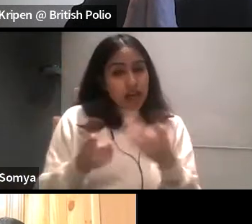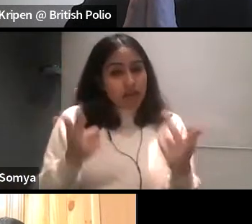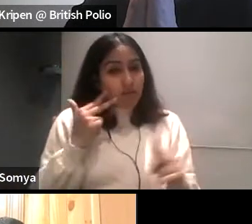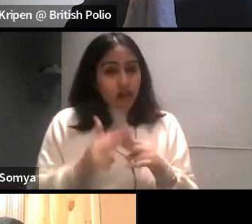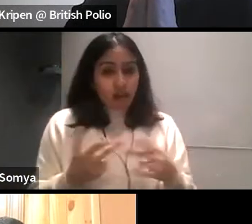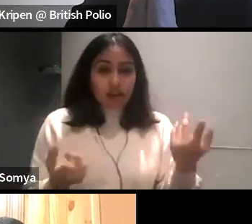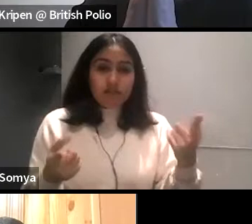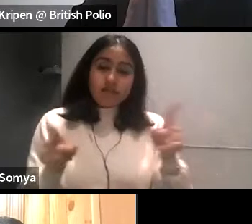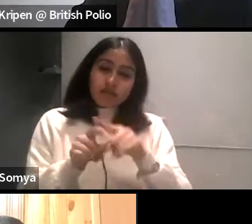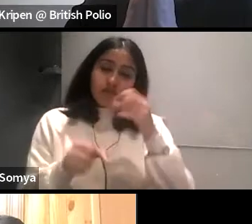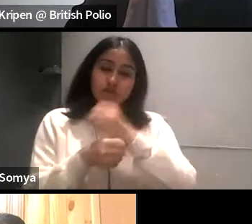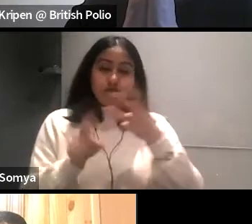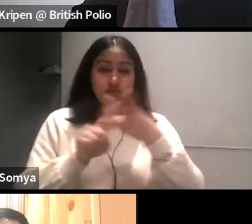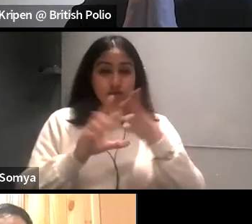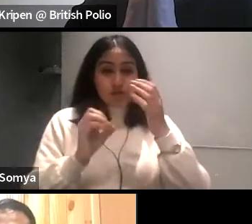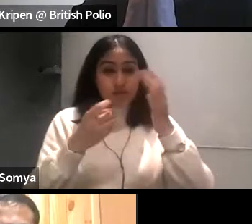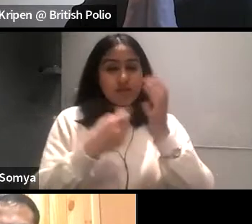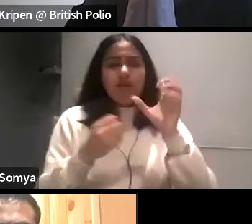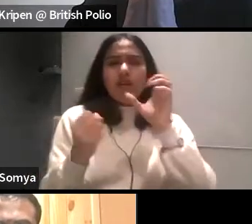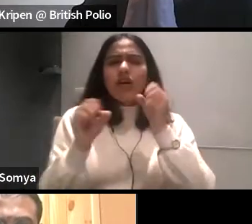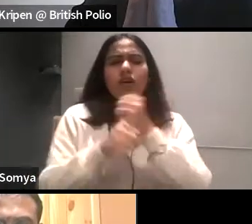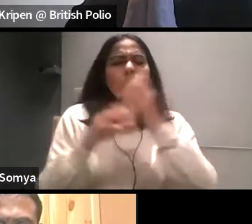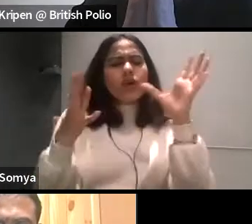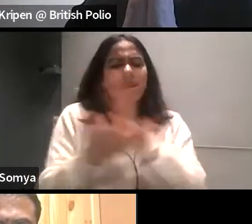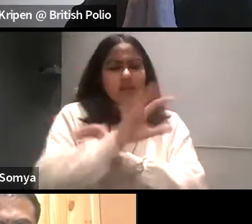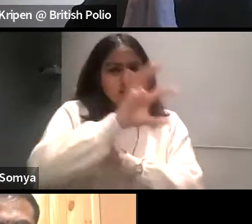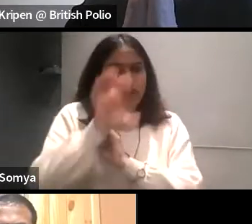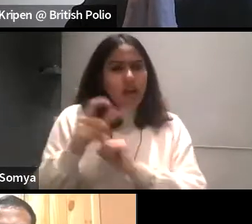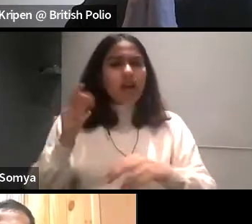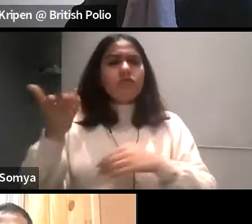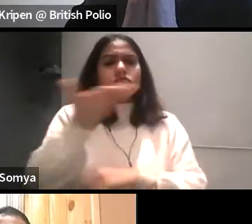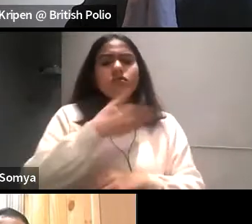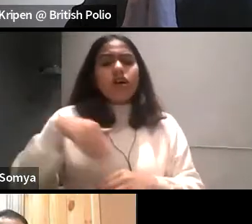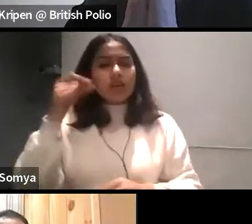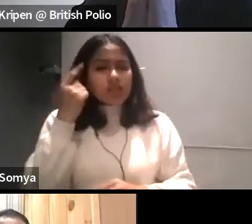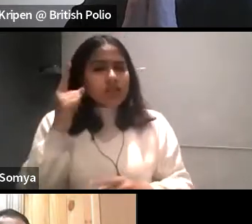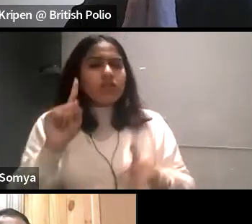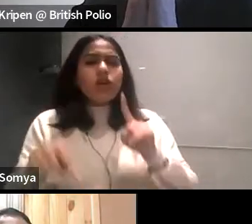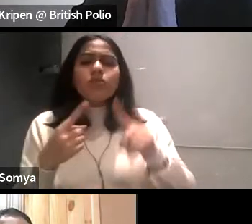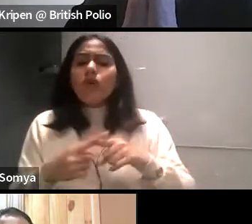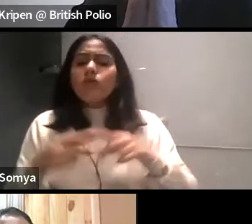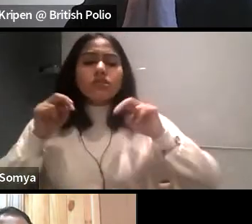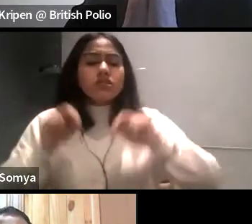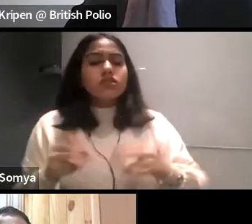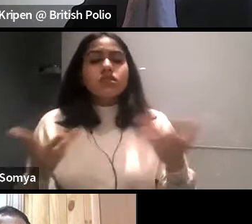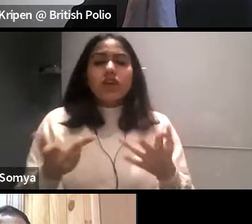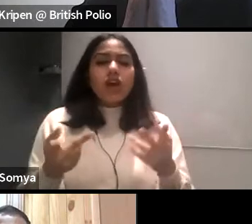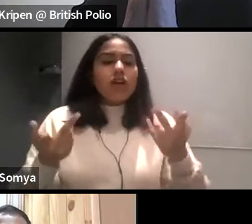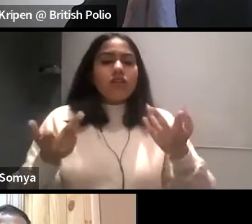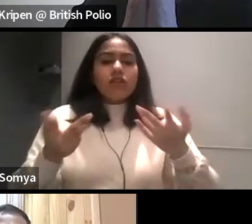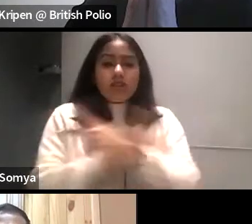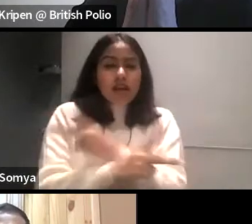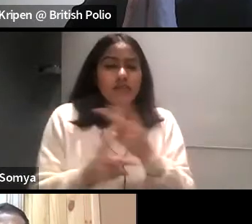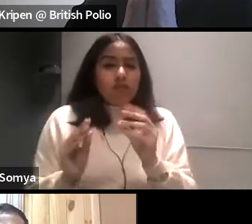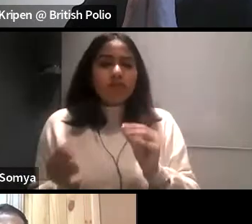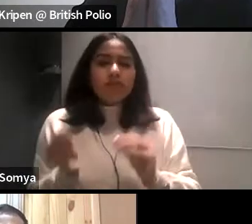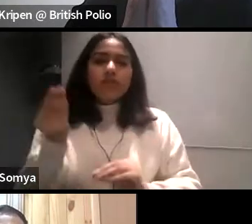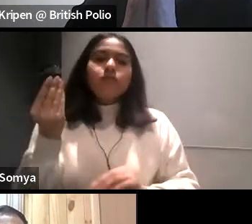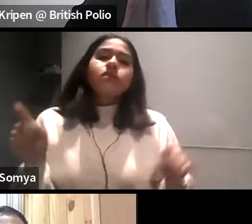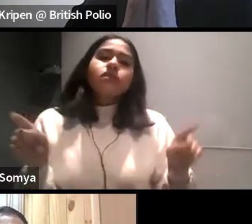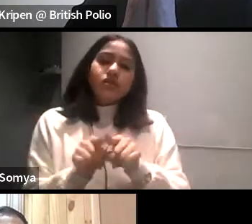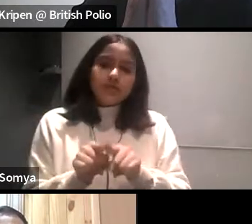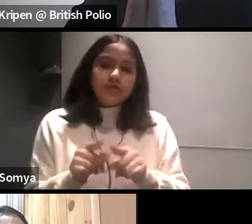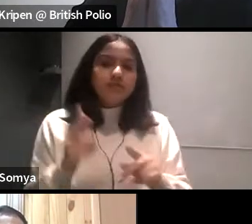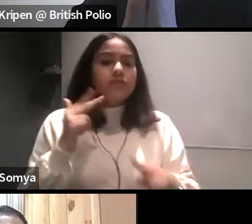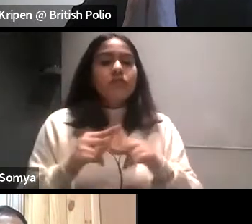across the geographies and understanding each other's necessities or requirements in a much better fashion,